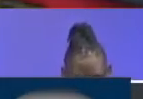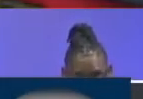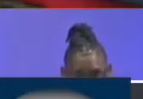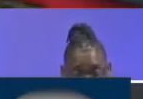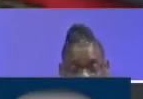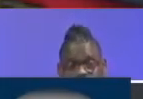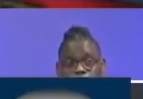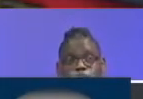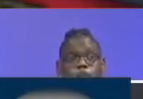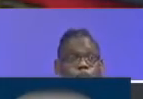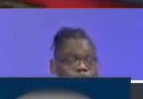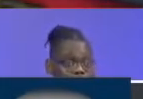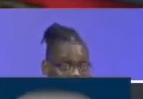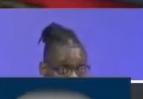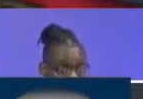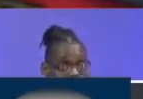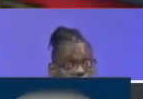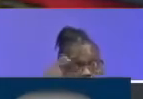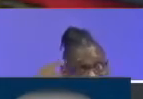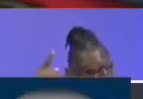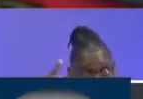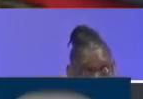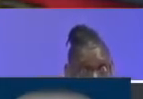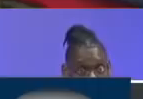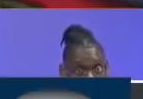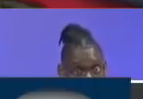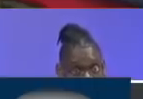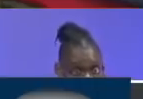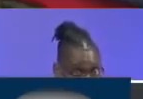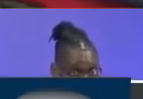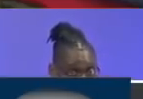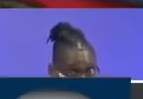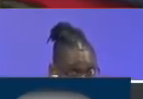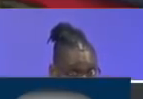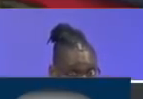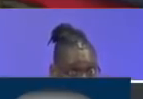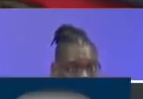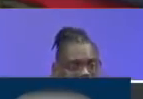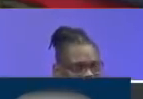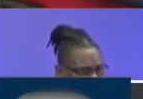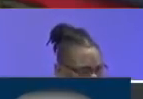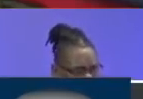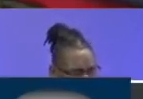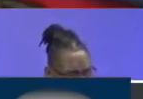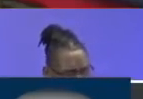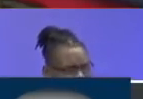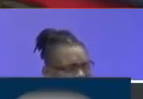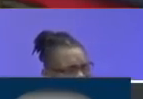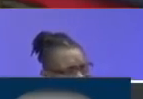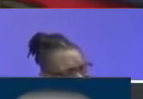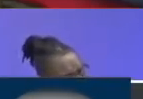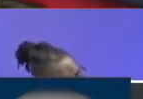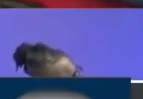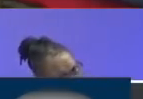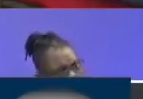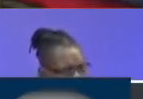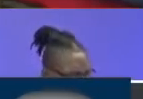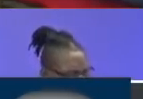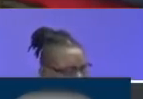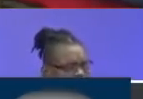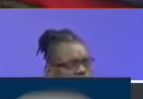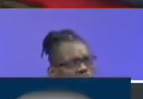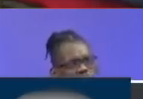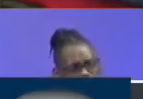public sector workers are going to roll out, when they are allowed to come back out, I think it's mid-January, is it going to be that they should be